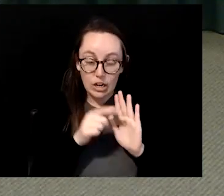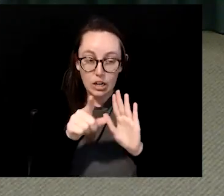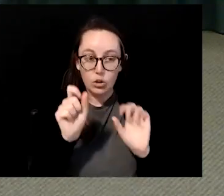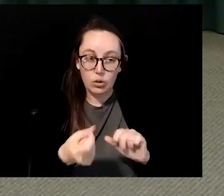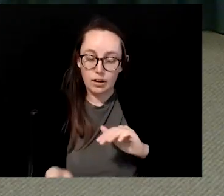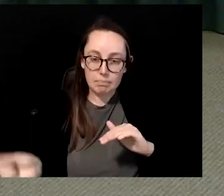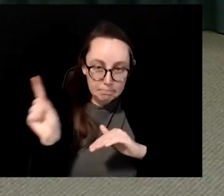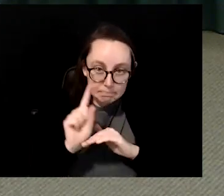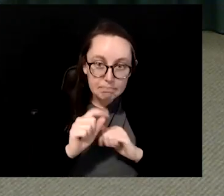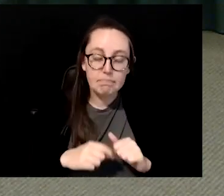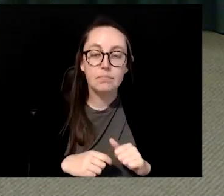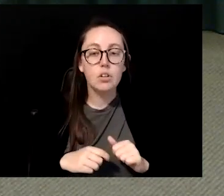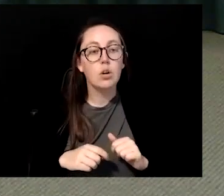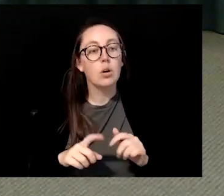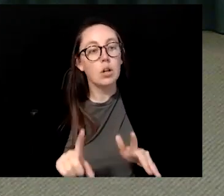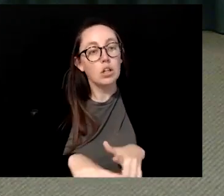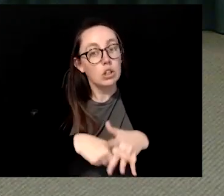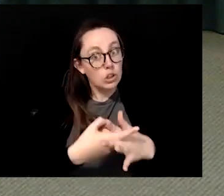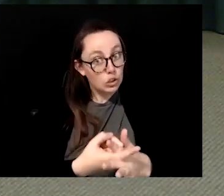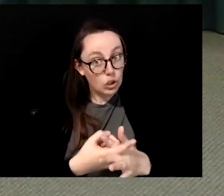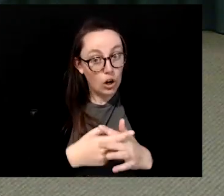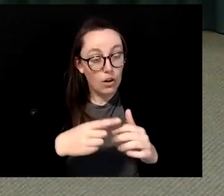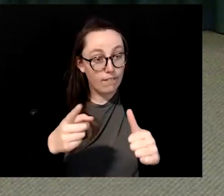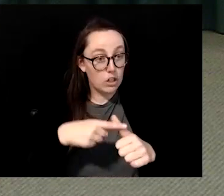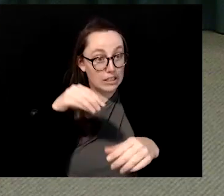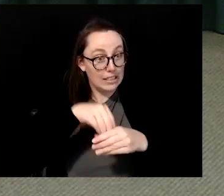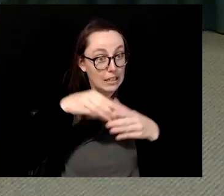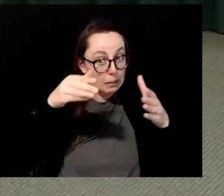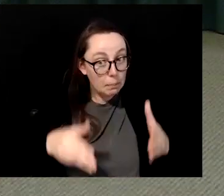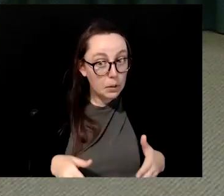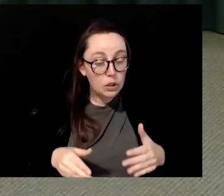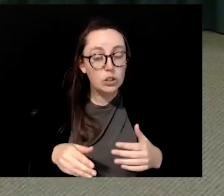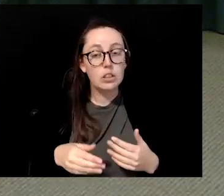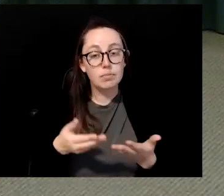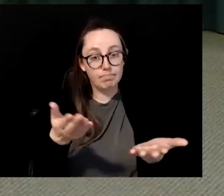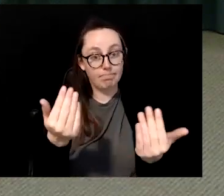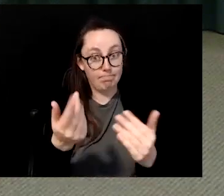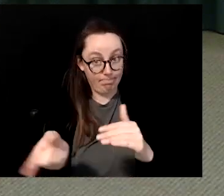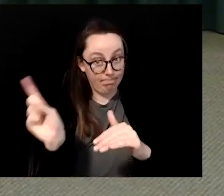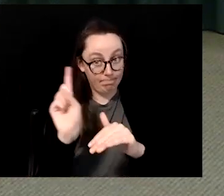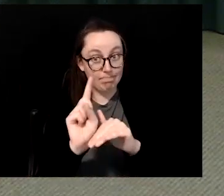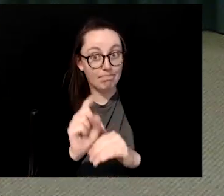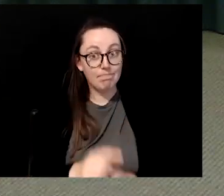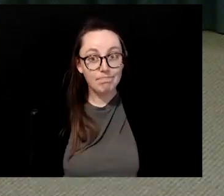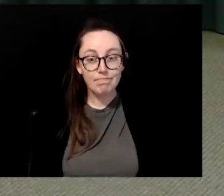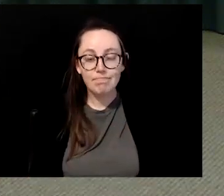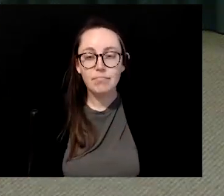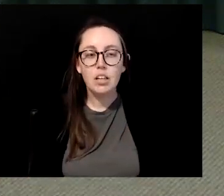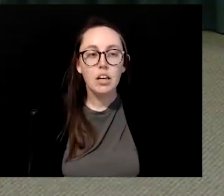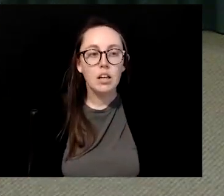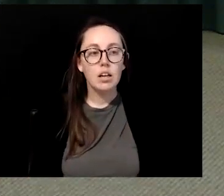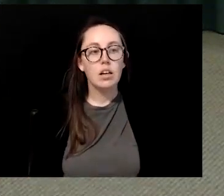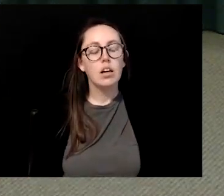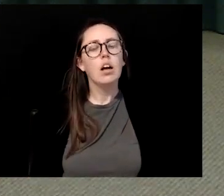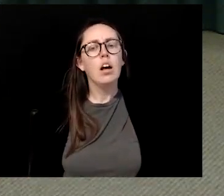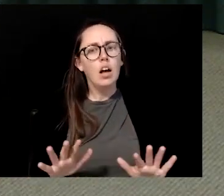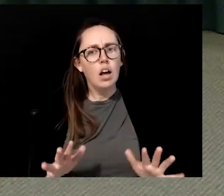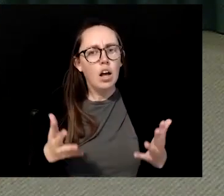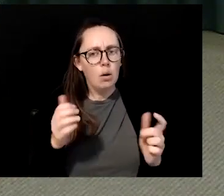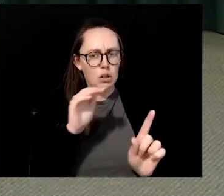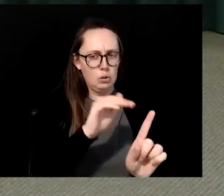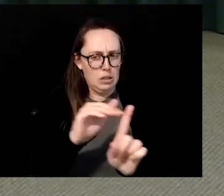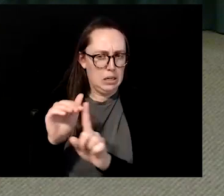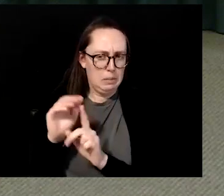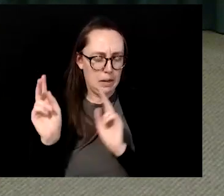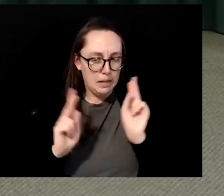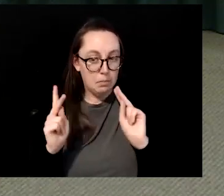see Frick in the back you want to come on up state your name where you're from for the record and um notice for my people um I'm gonna but